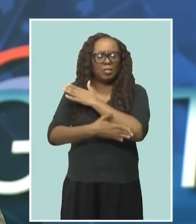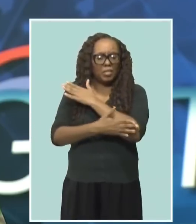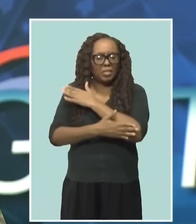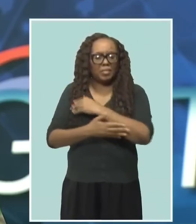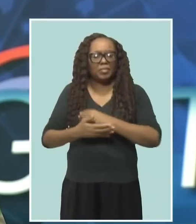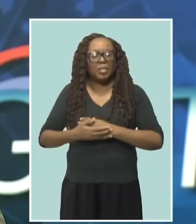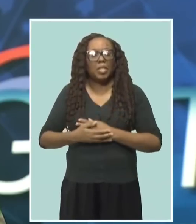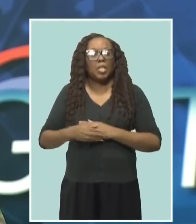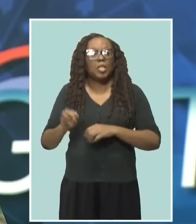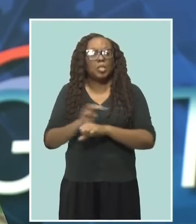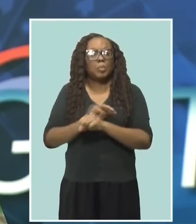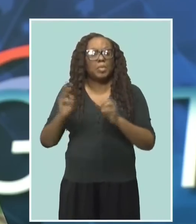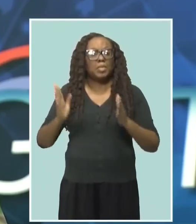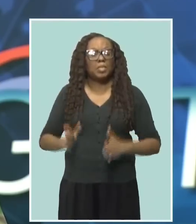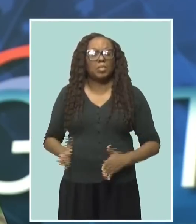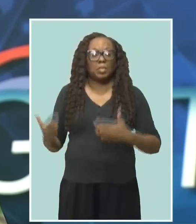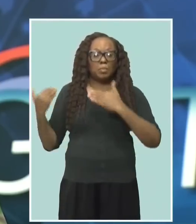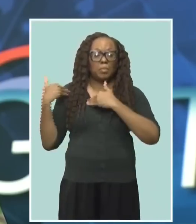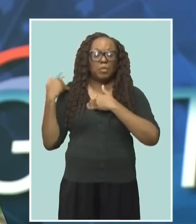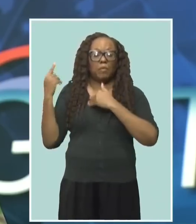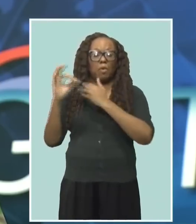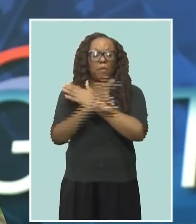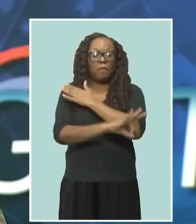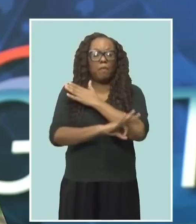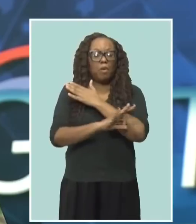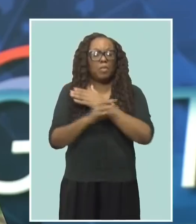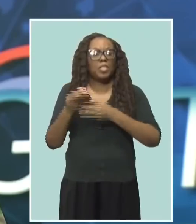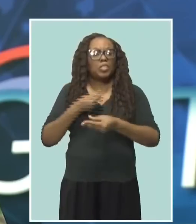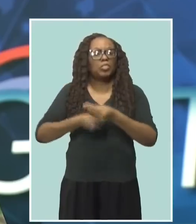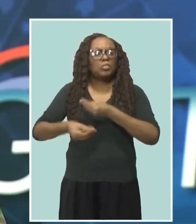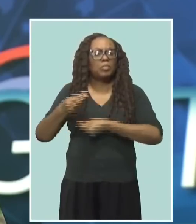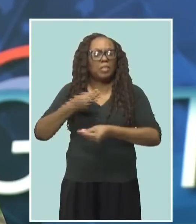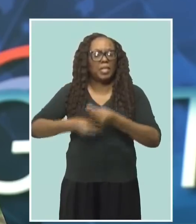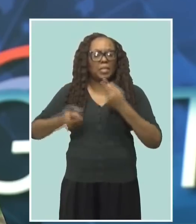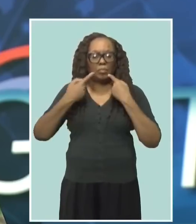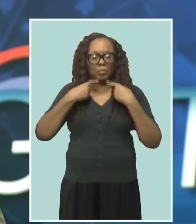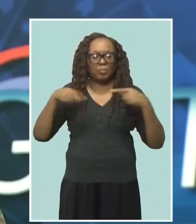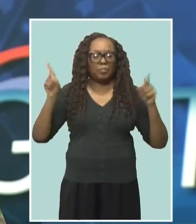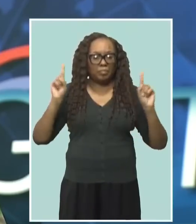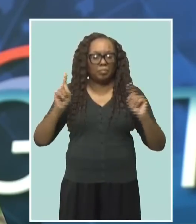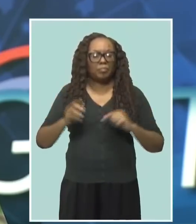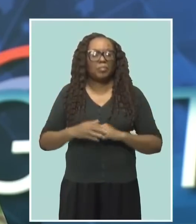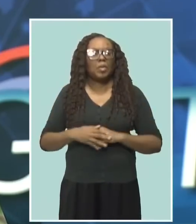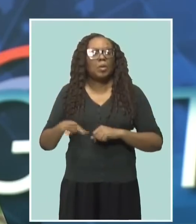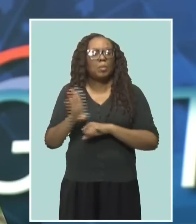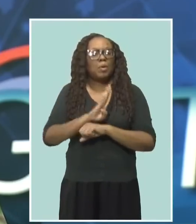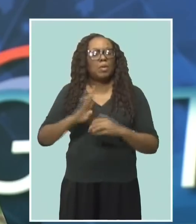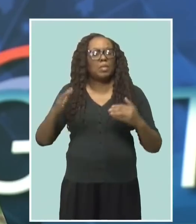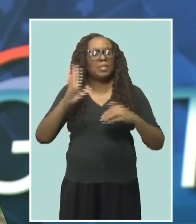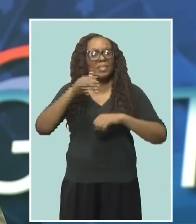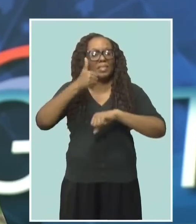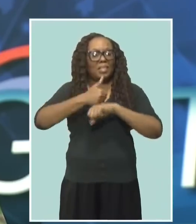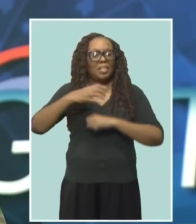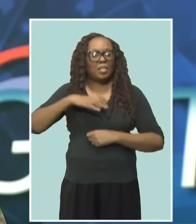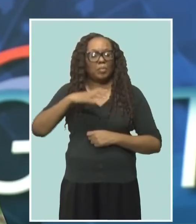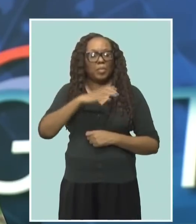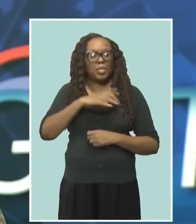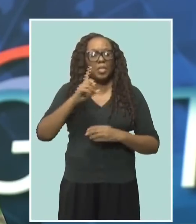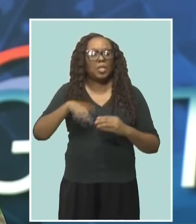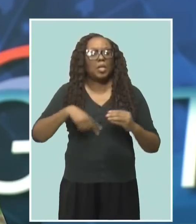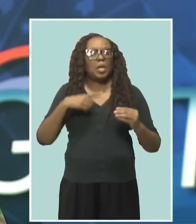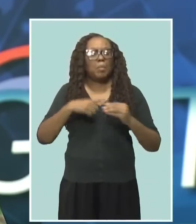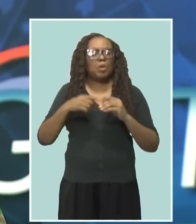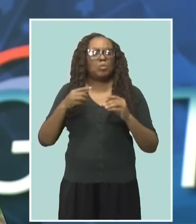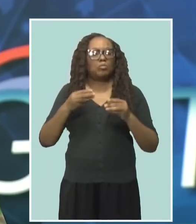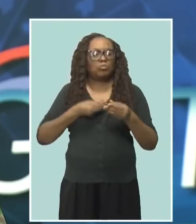Trade, Kerry Simmons. He says Barbados has set up a cabinet subcommittee on external trade, which is to represent the cross-section